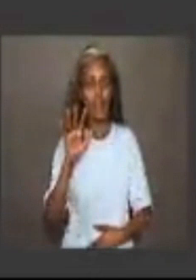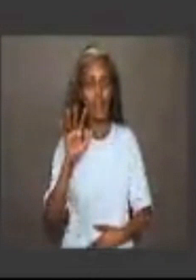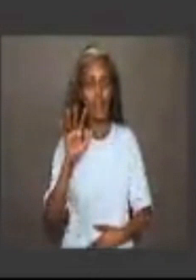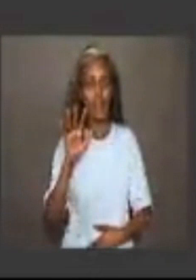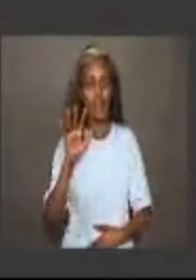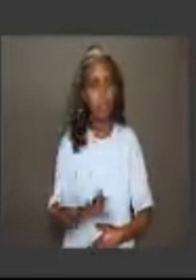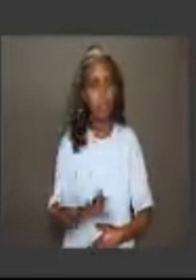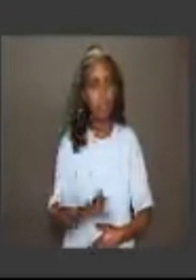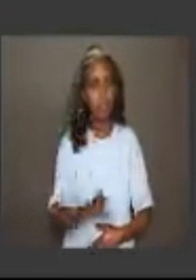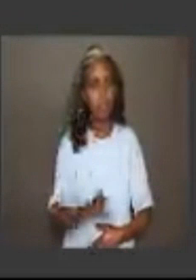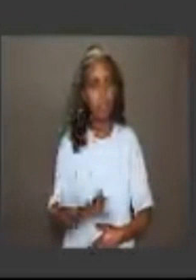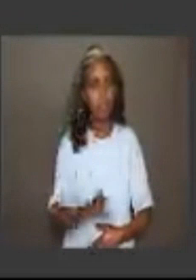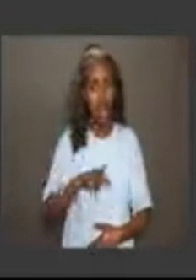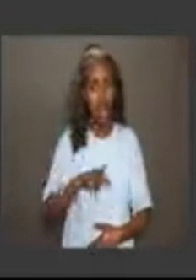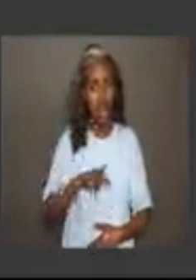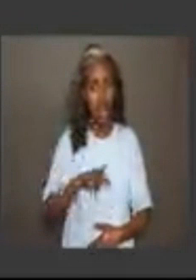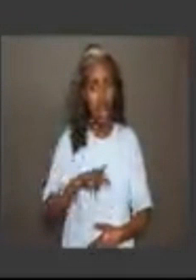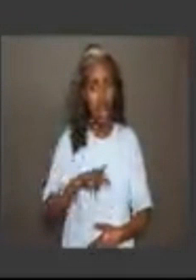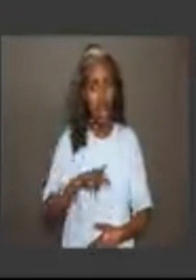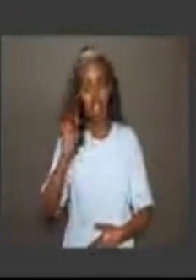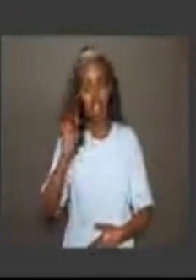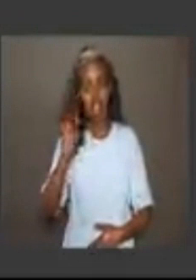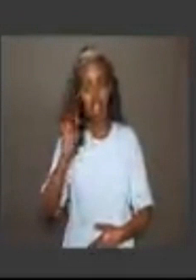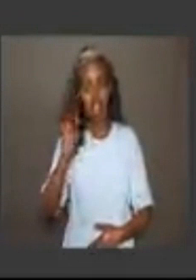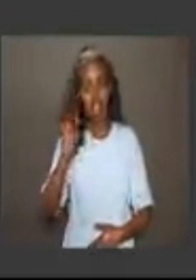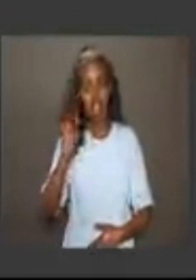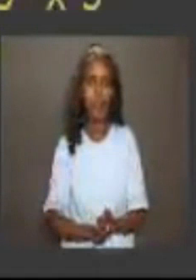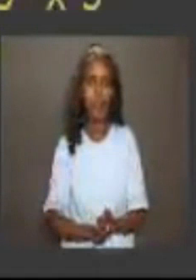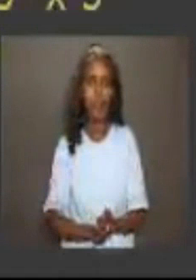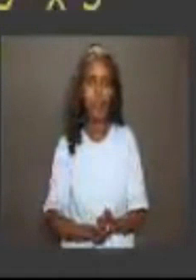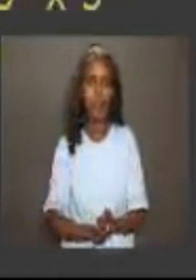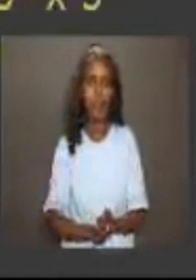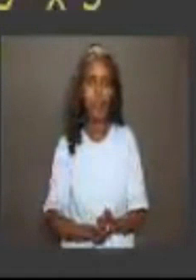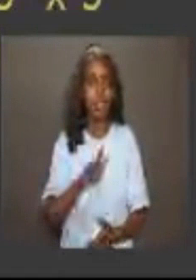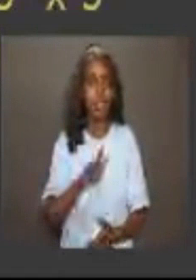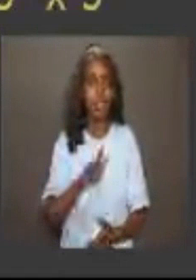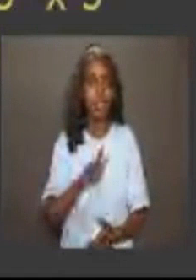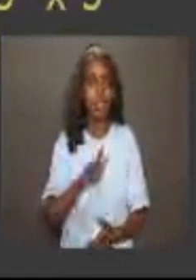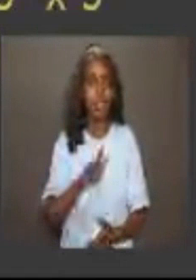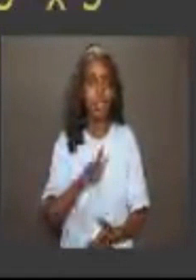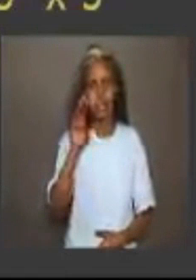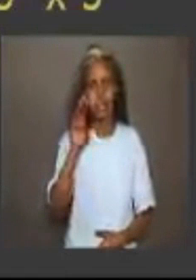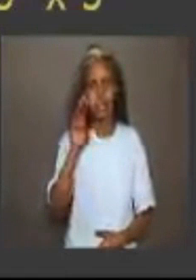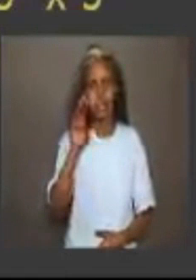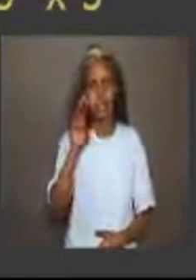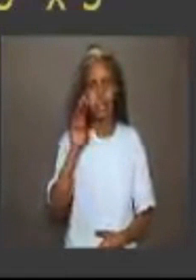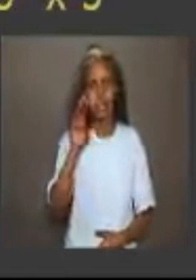our LCM. The LCM is